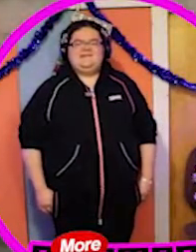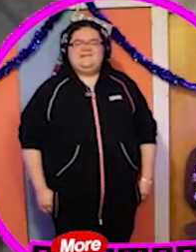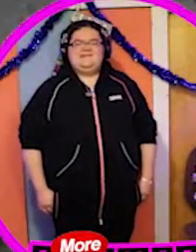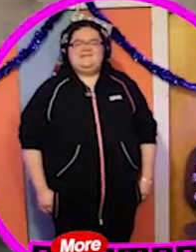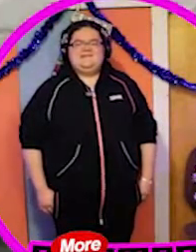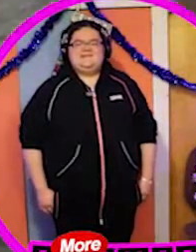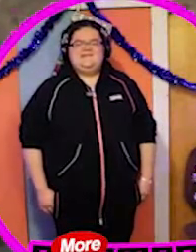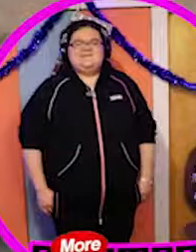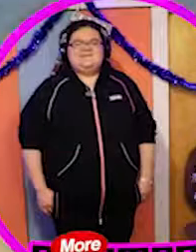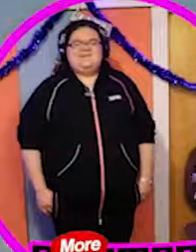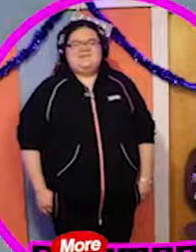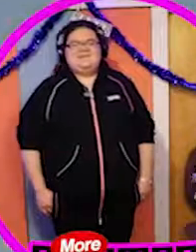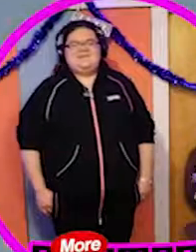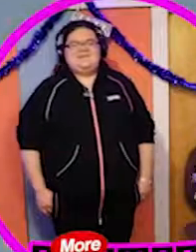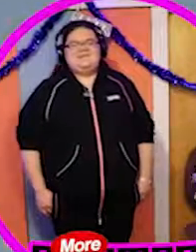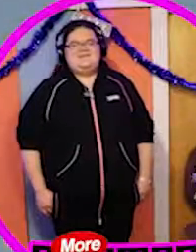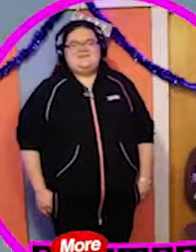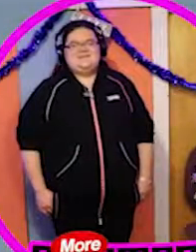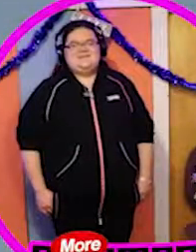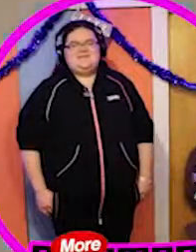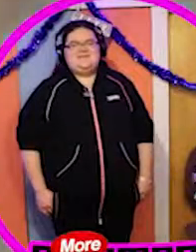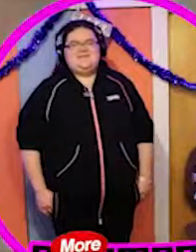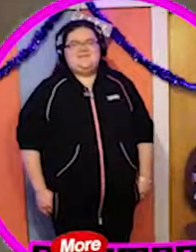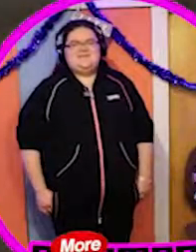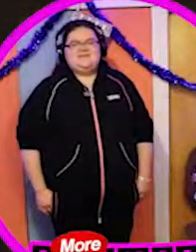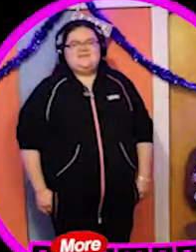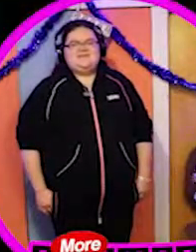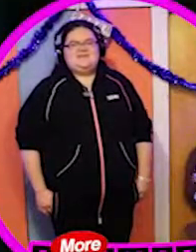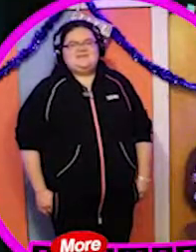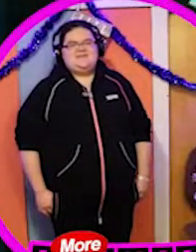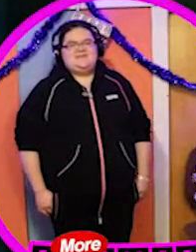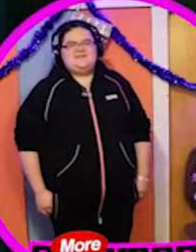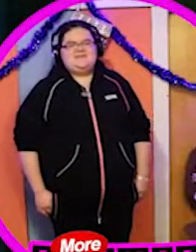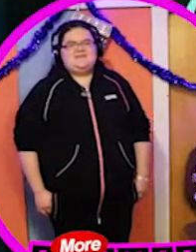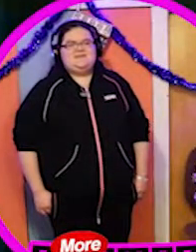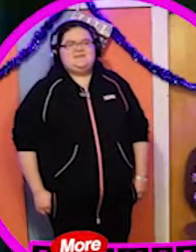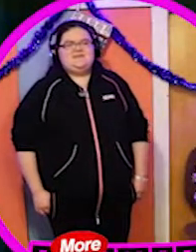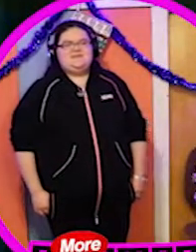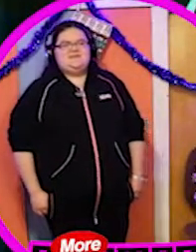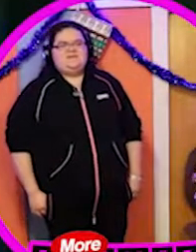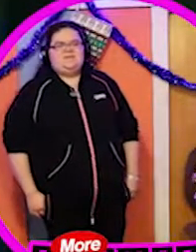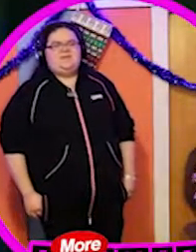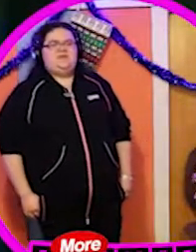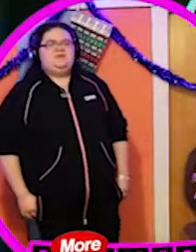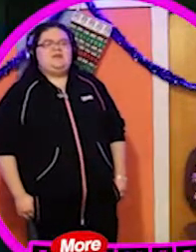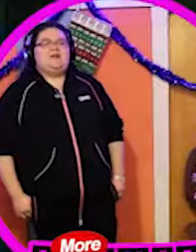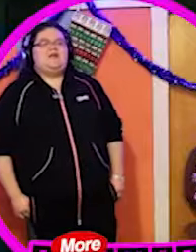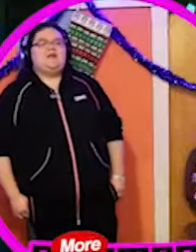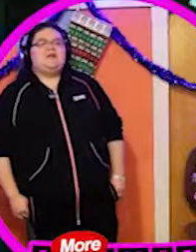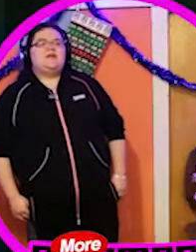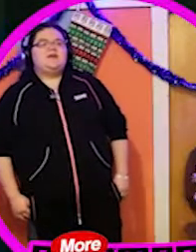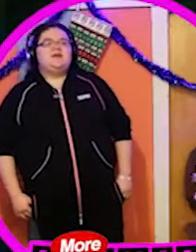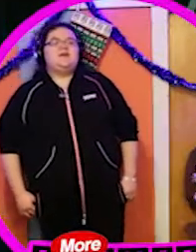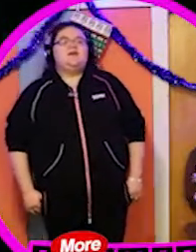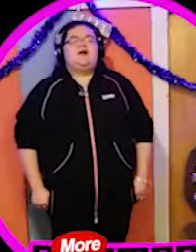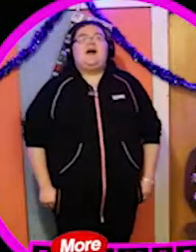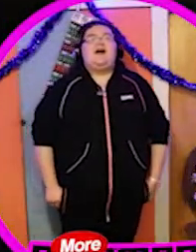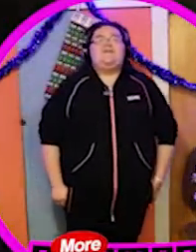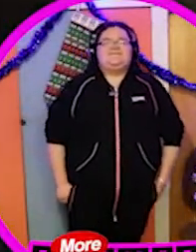five bullets in me. Oh dear. Did we all die? No, I'm alive. Oh, right, thanks.